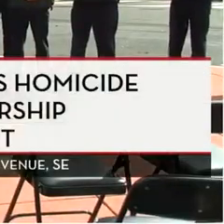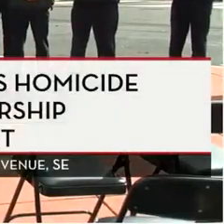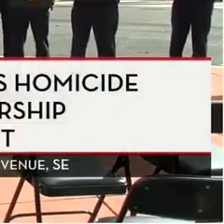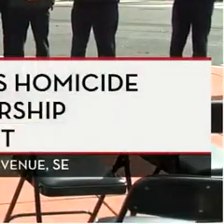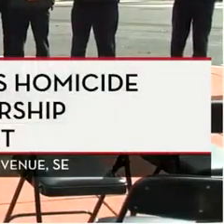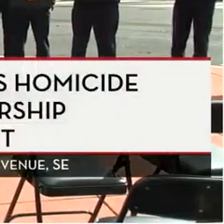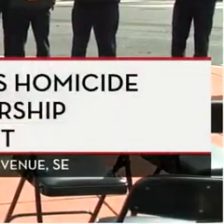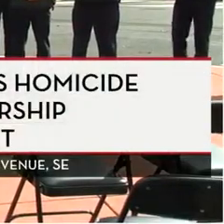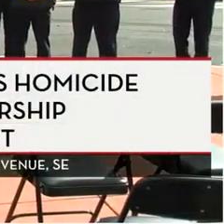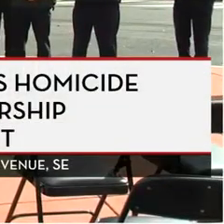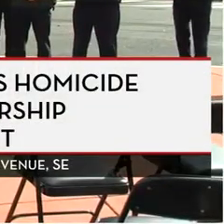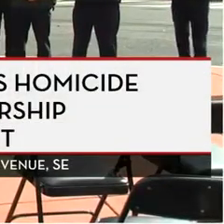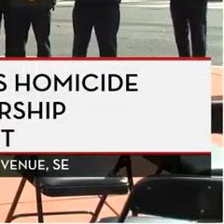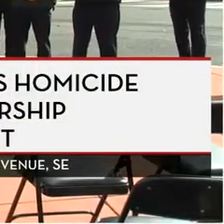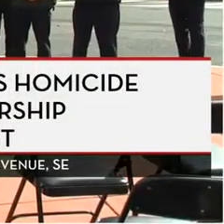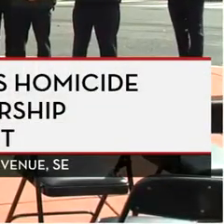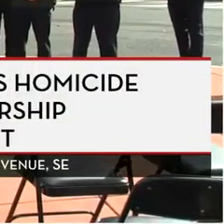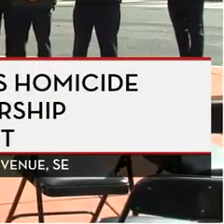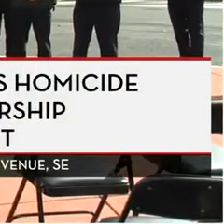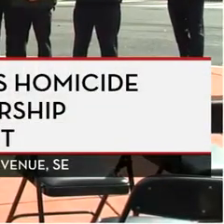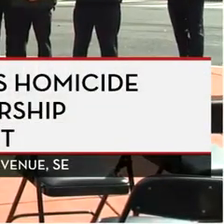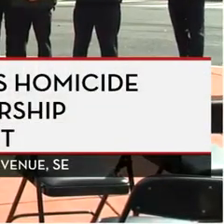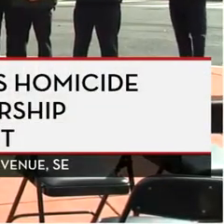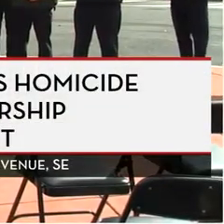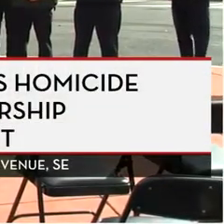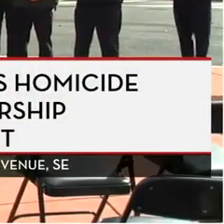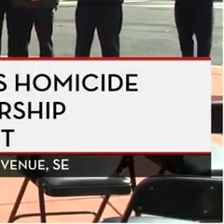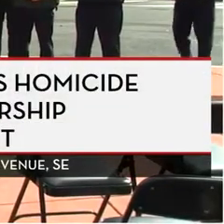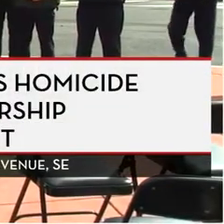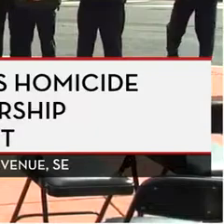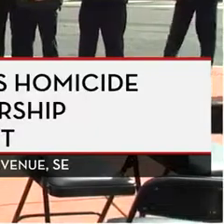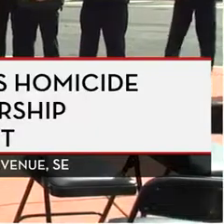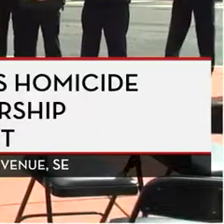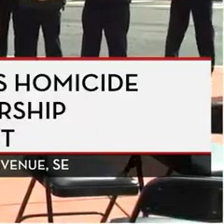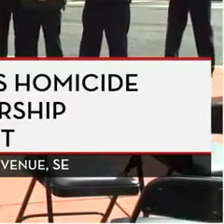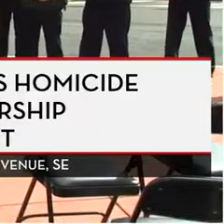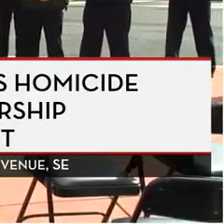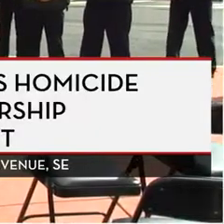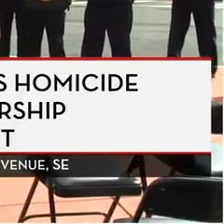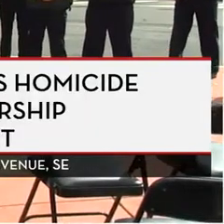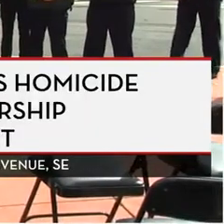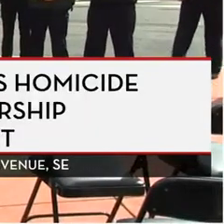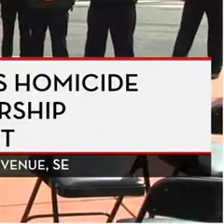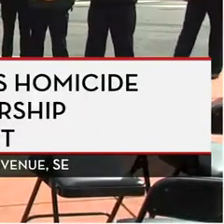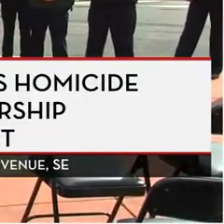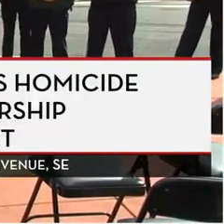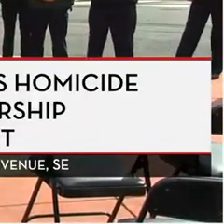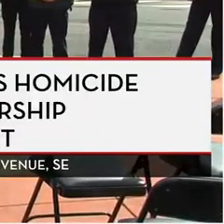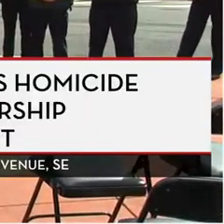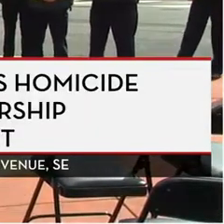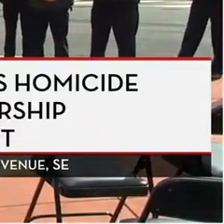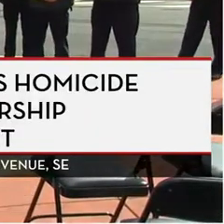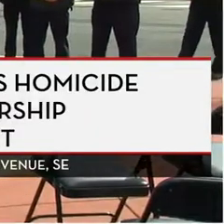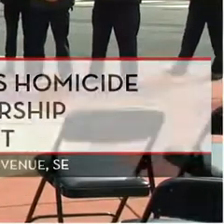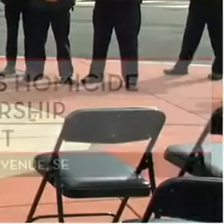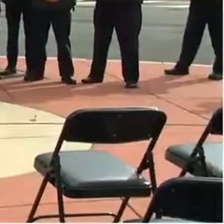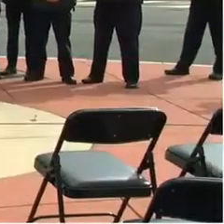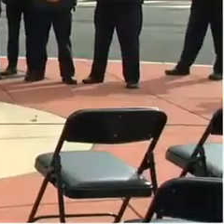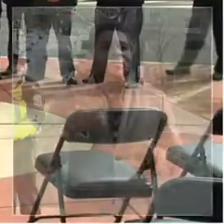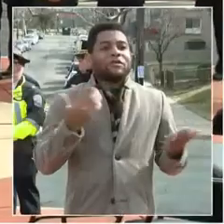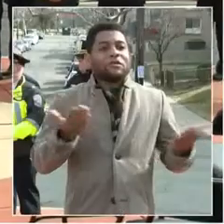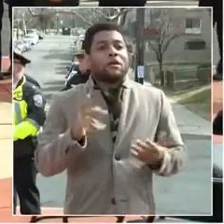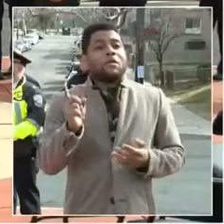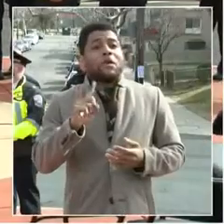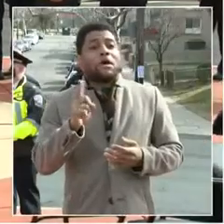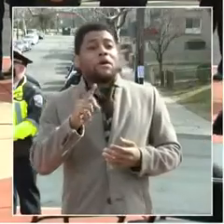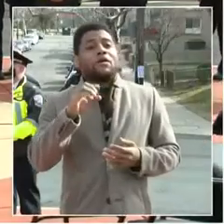Good morning. I'm Muriel Bowser. I'm the mayor of Washington, D.C., and today we are in Oxen Run